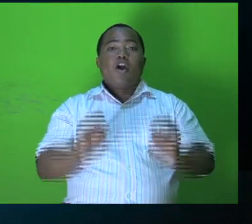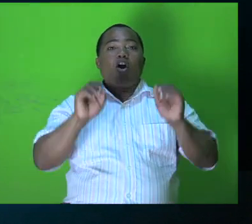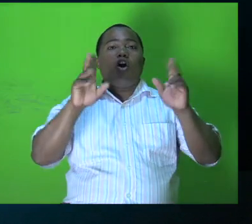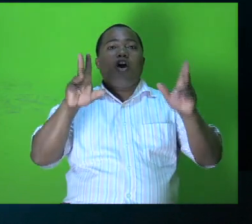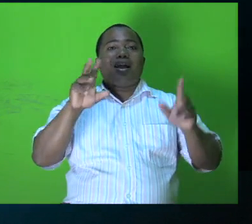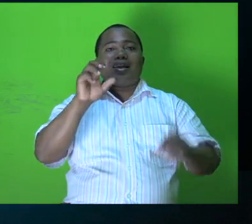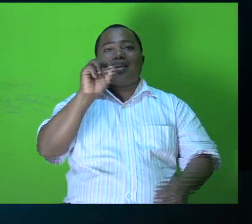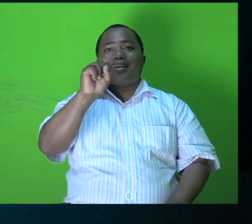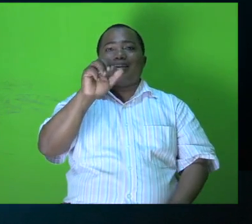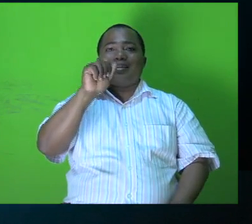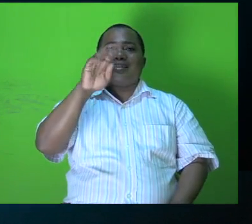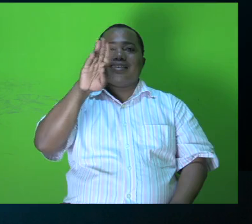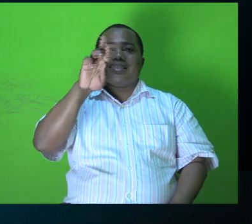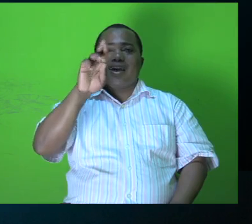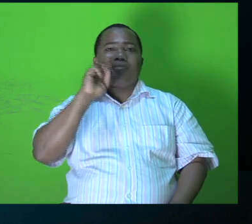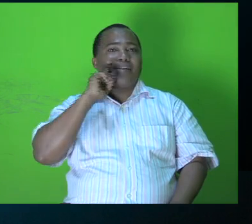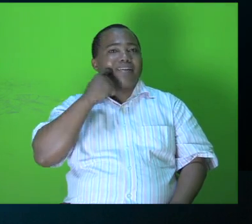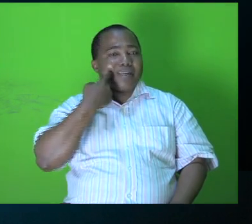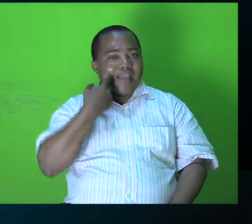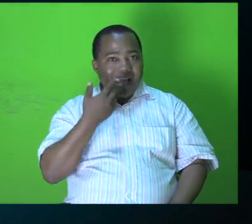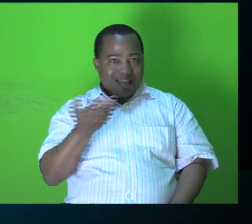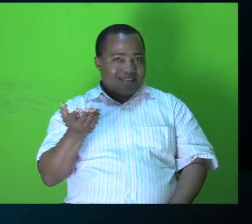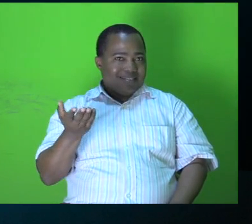Sabra? Try.